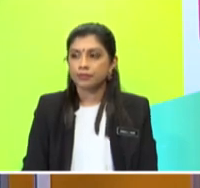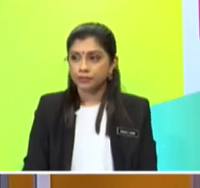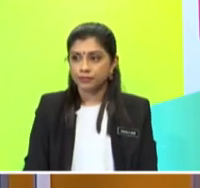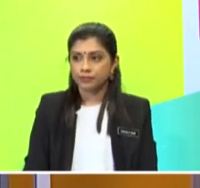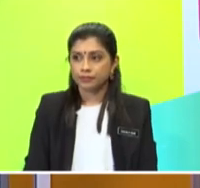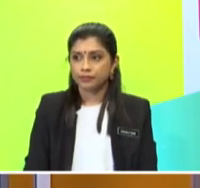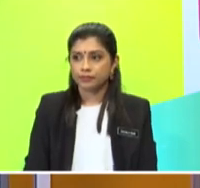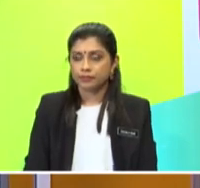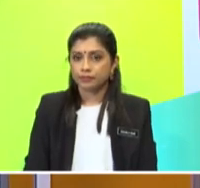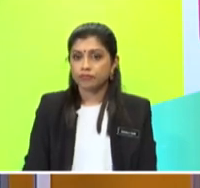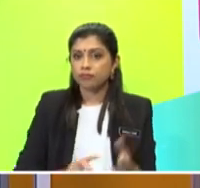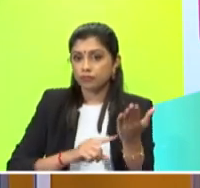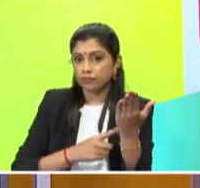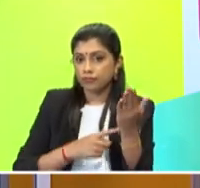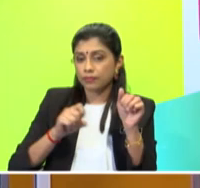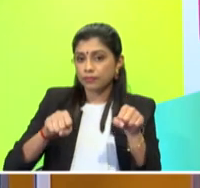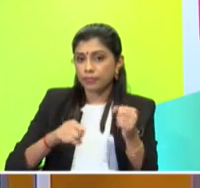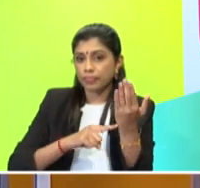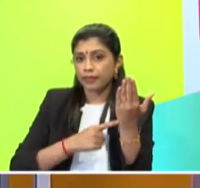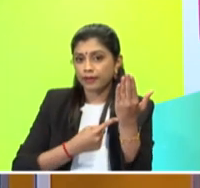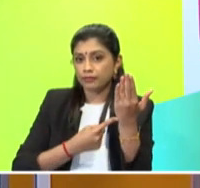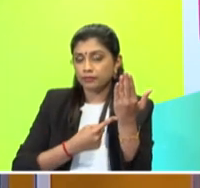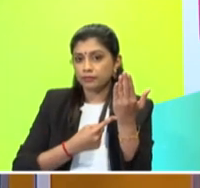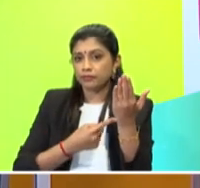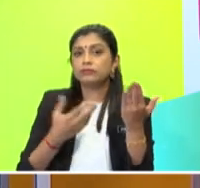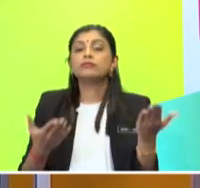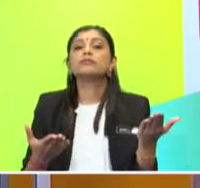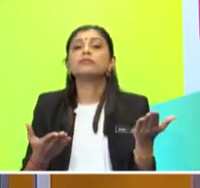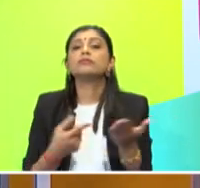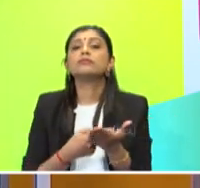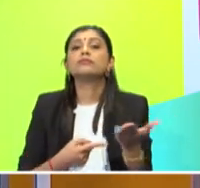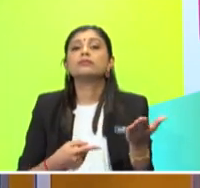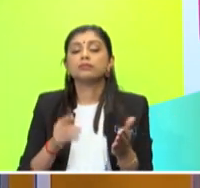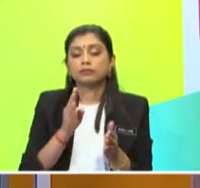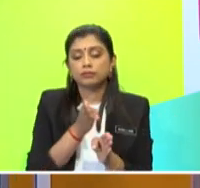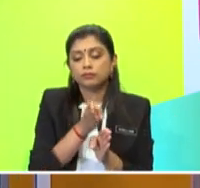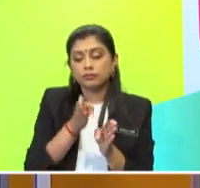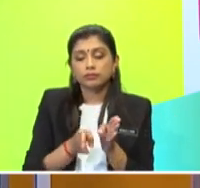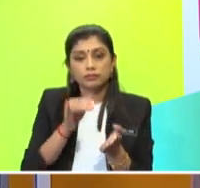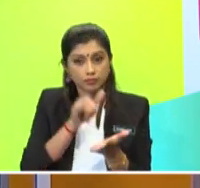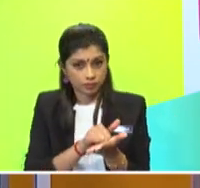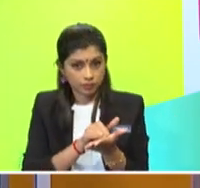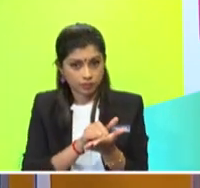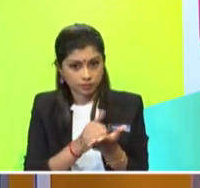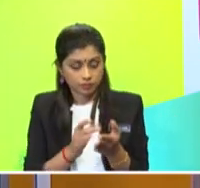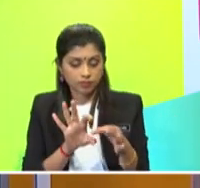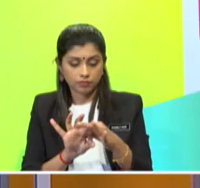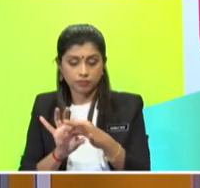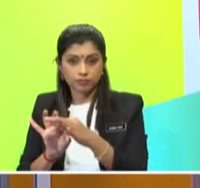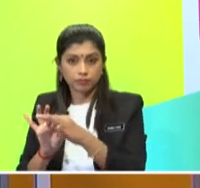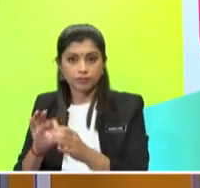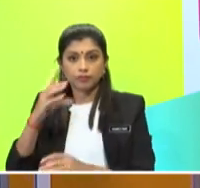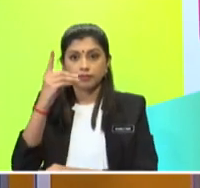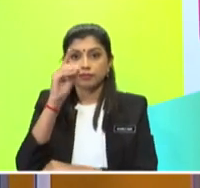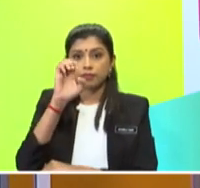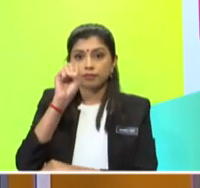I started my second sentence with cohesive devices, besides that, and I also had the linking word despite.